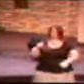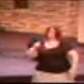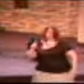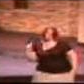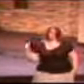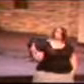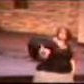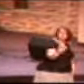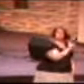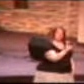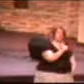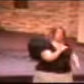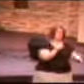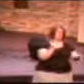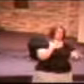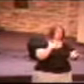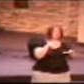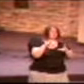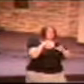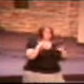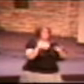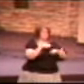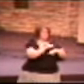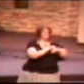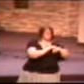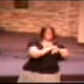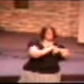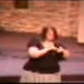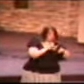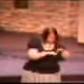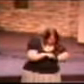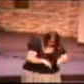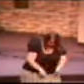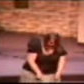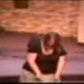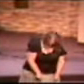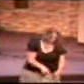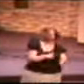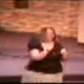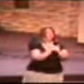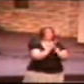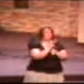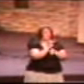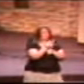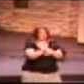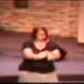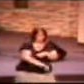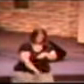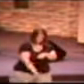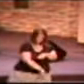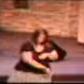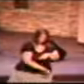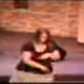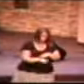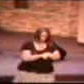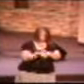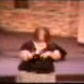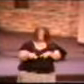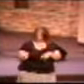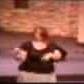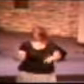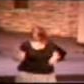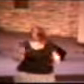in and begins to anoint Jesus' feet with oil. And Simon is disturbed. Jesus